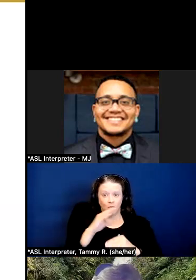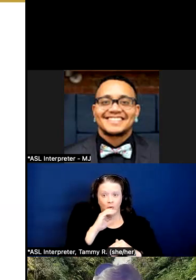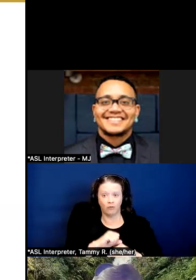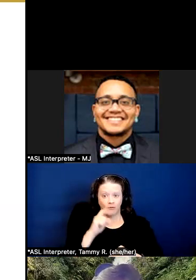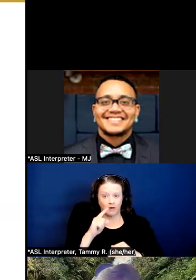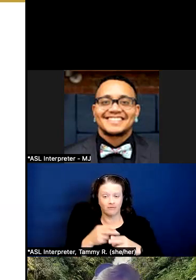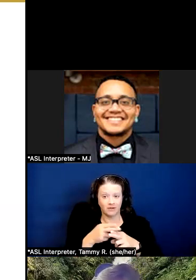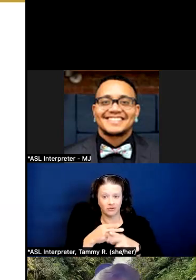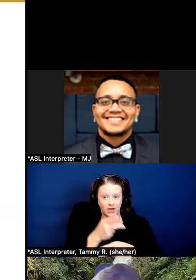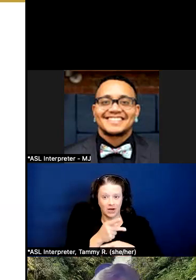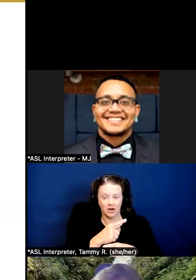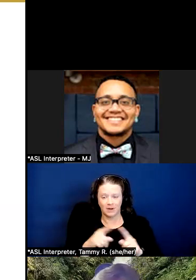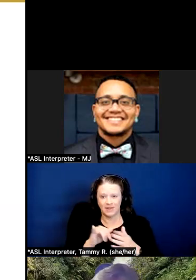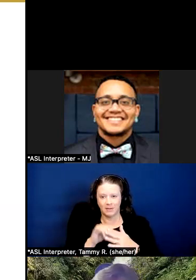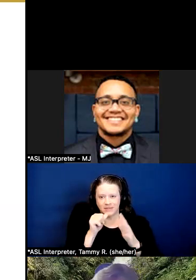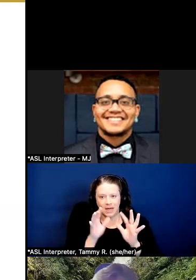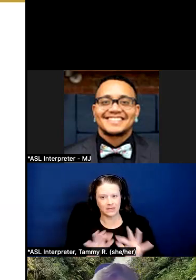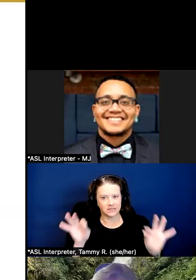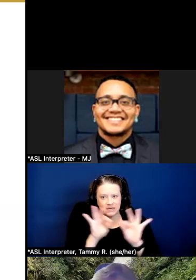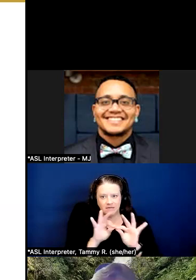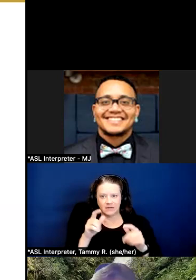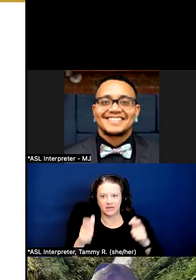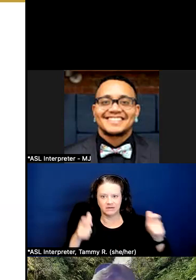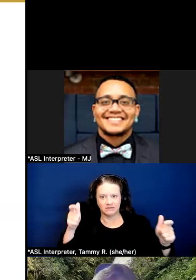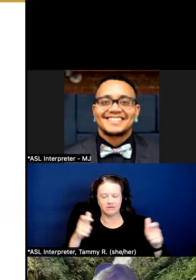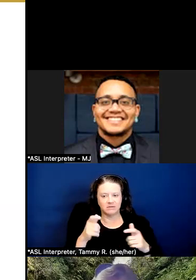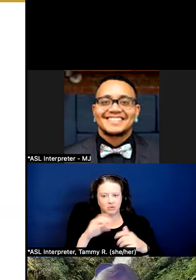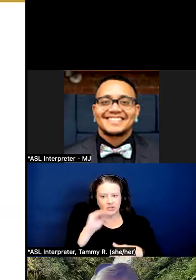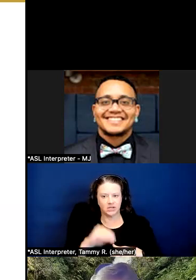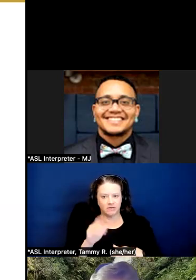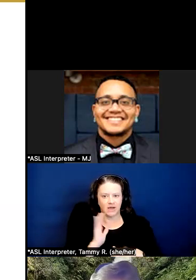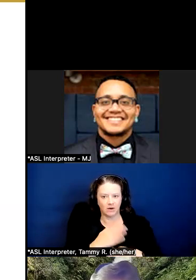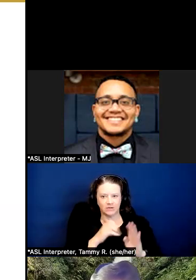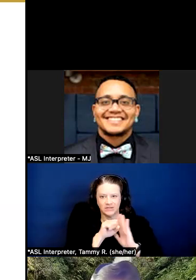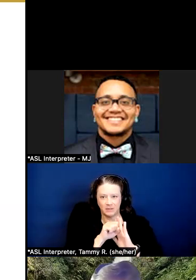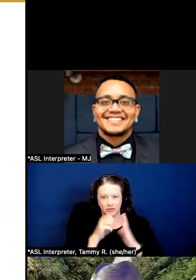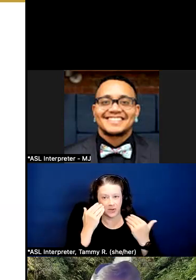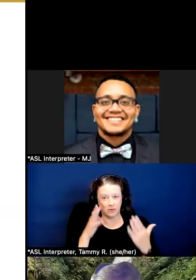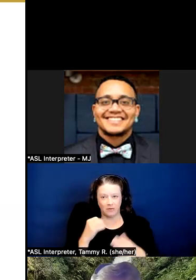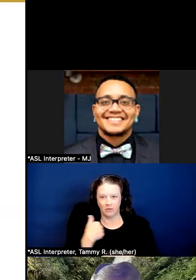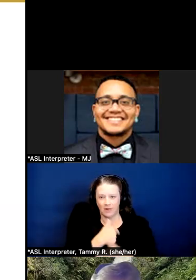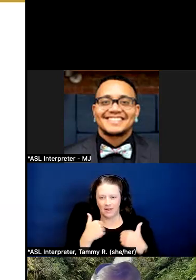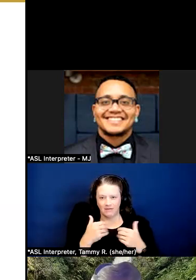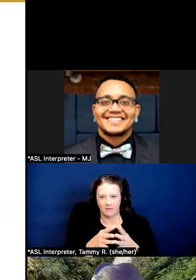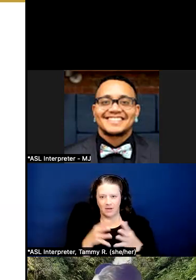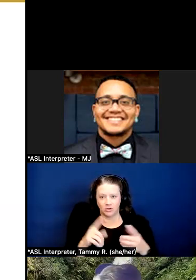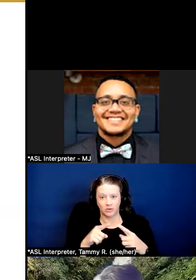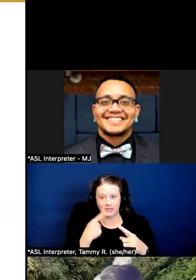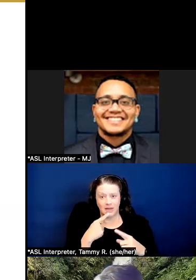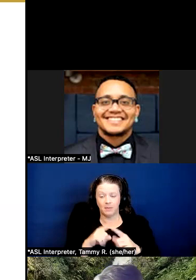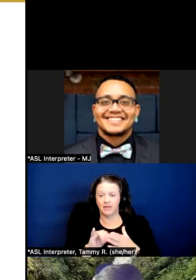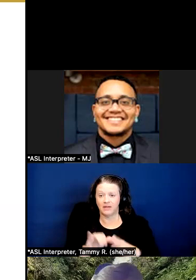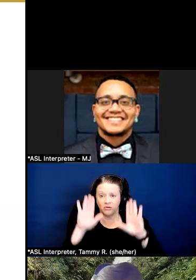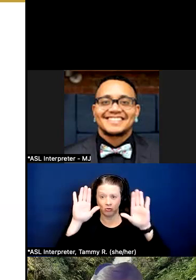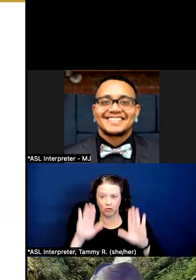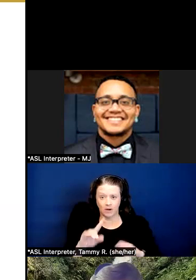a significant portion of the people in our sample. So I don't know that we're going to have much to say about that. I think it's a great question, though, for